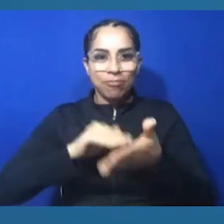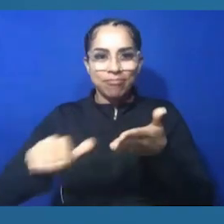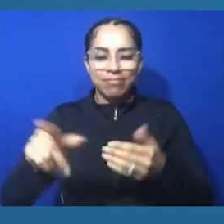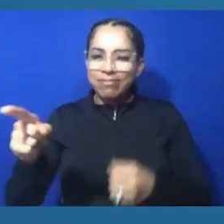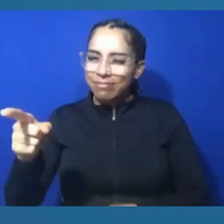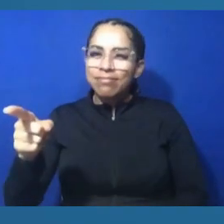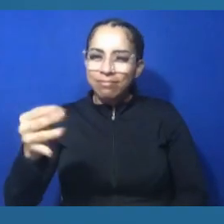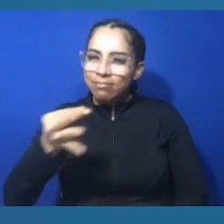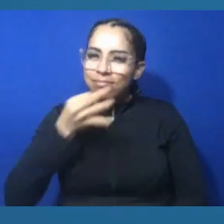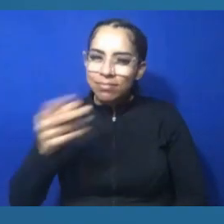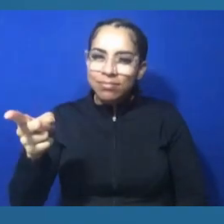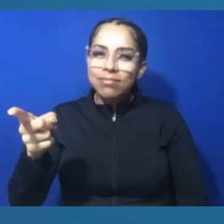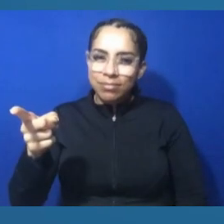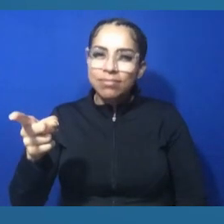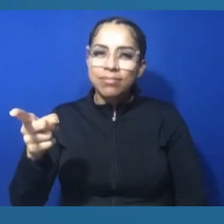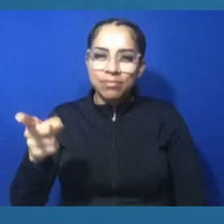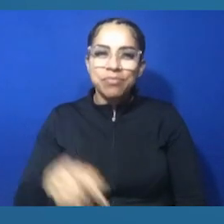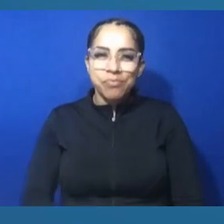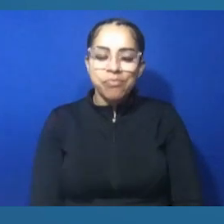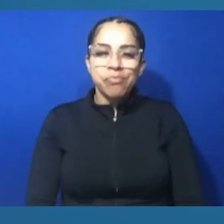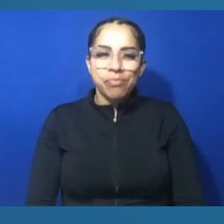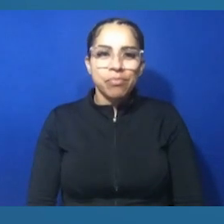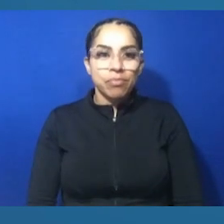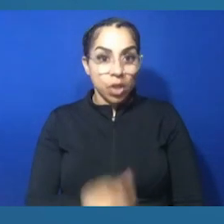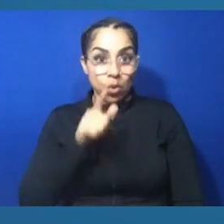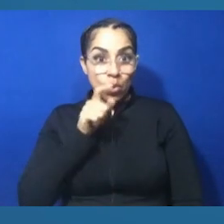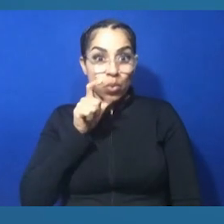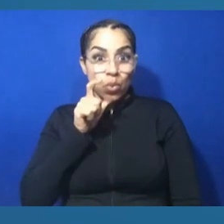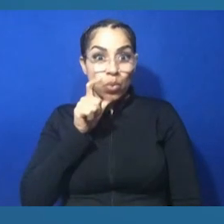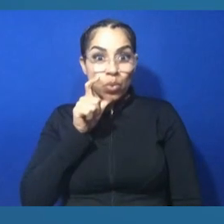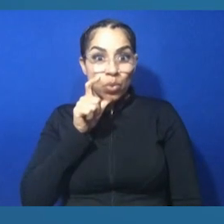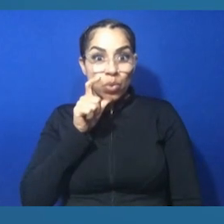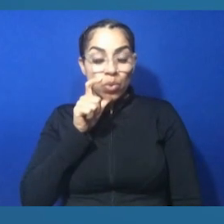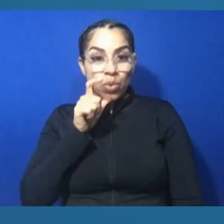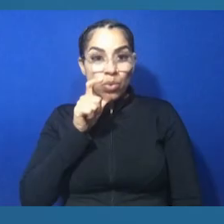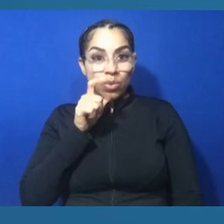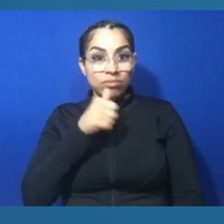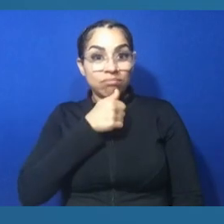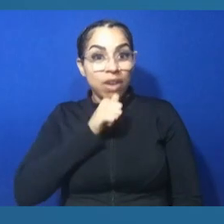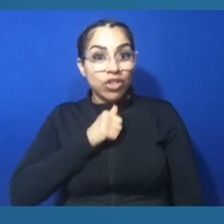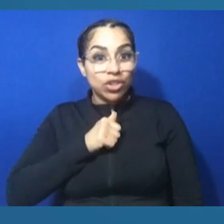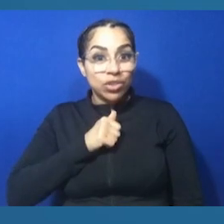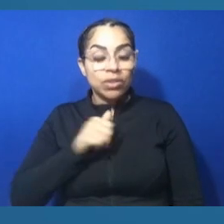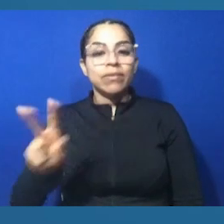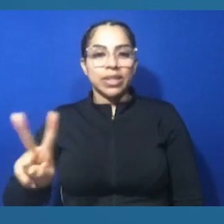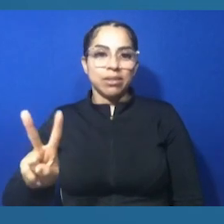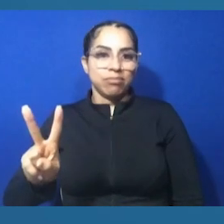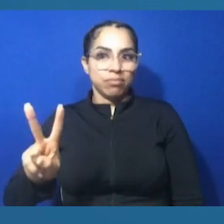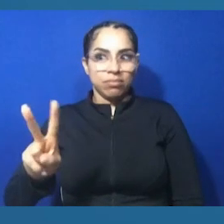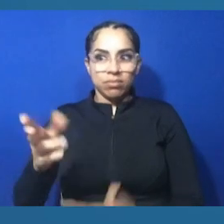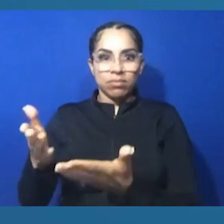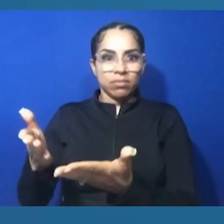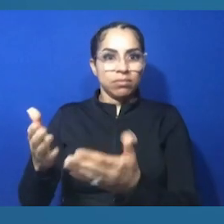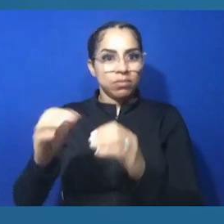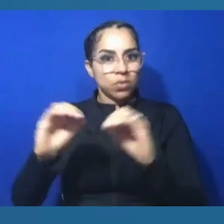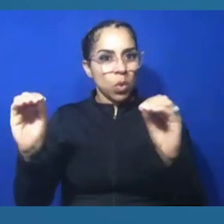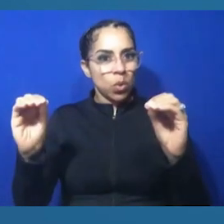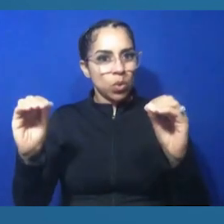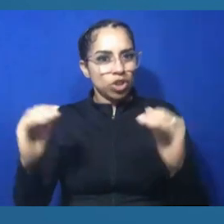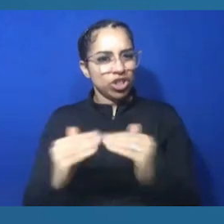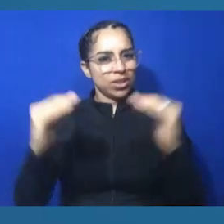them. And who's left behind? A victim without justice.